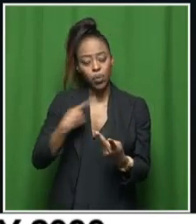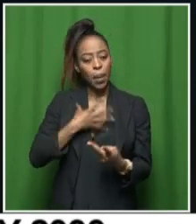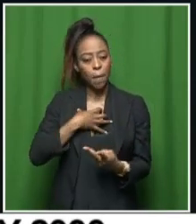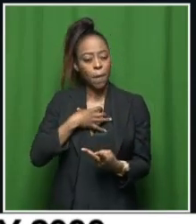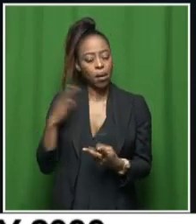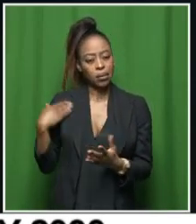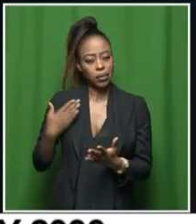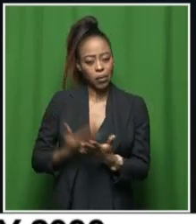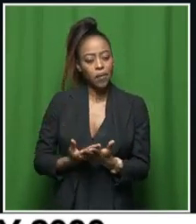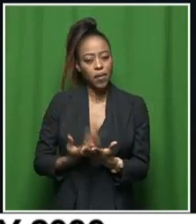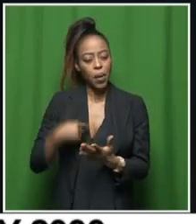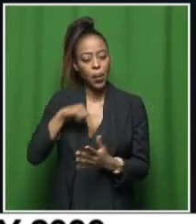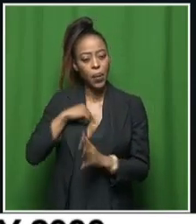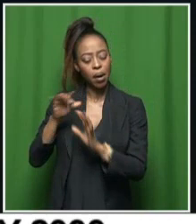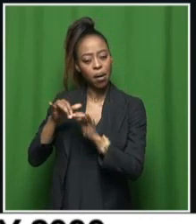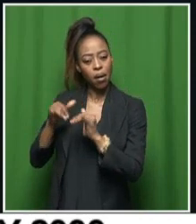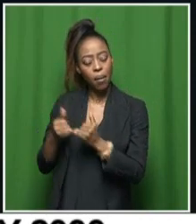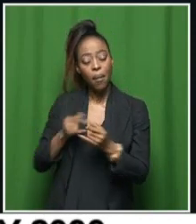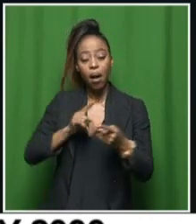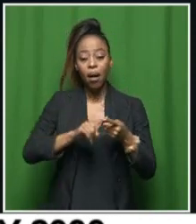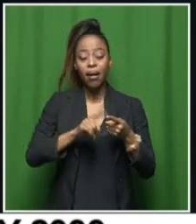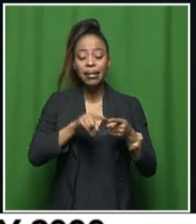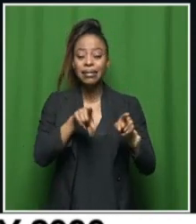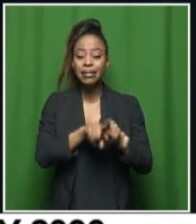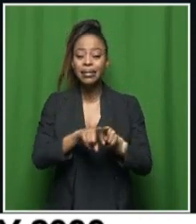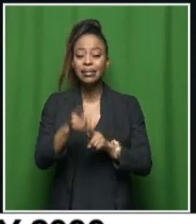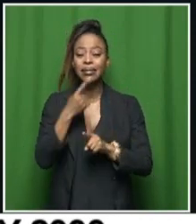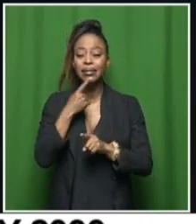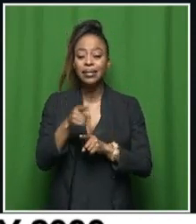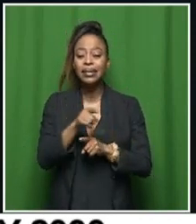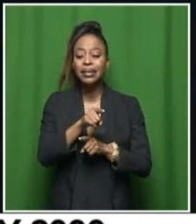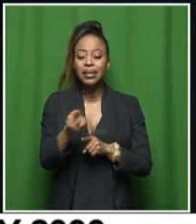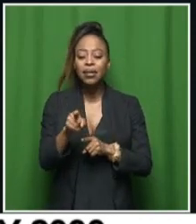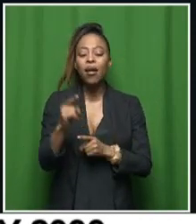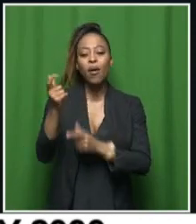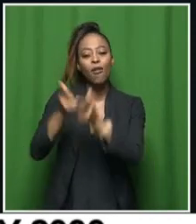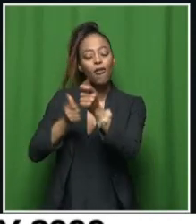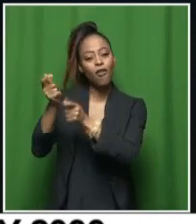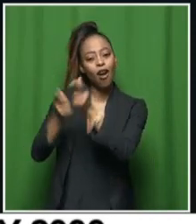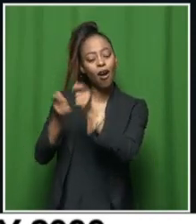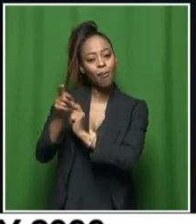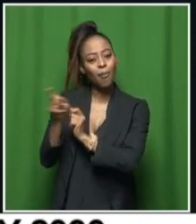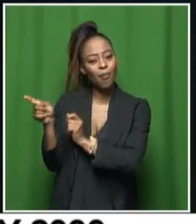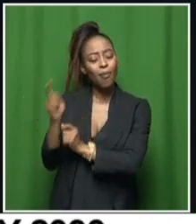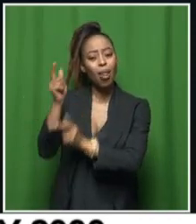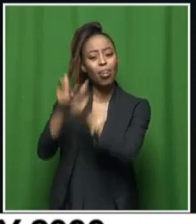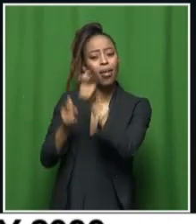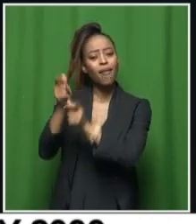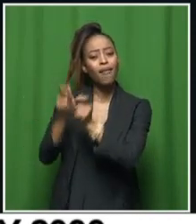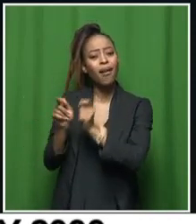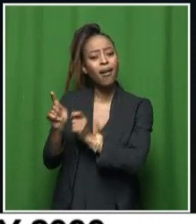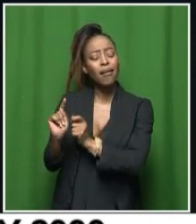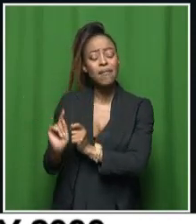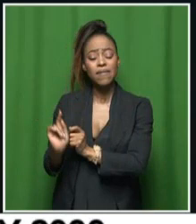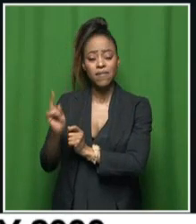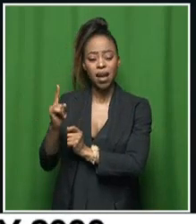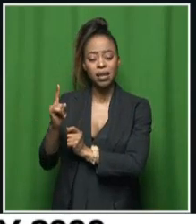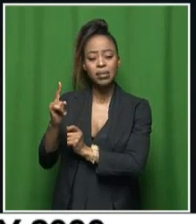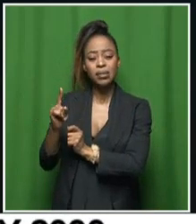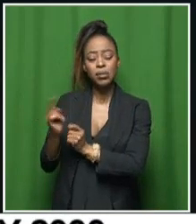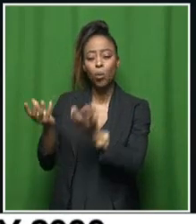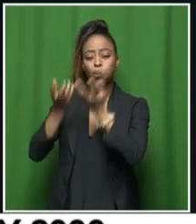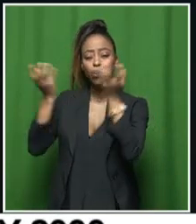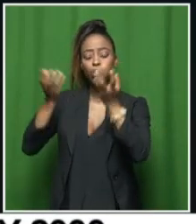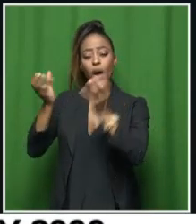as Nestlé South Africa. One, as you mentioned, the Skimmelkrans dairy farm, which will be the first net zero dairy farm